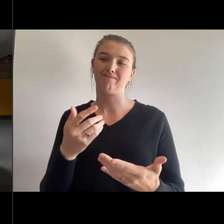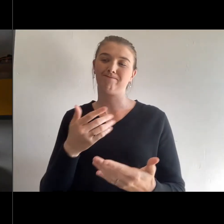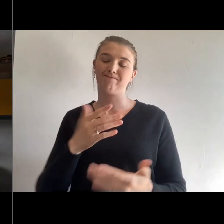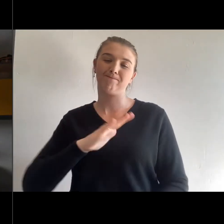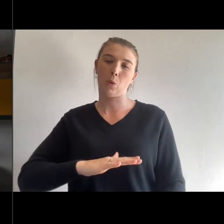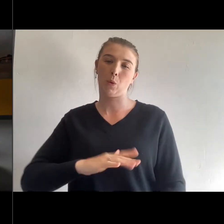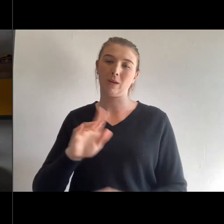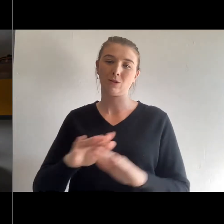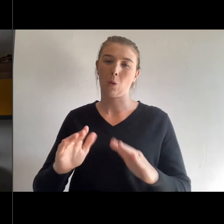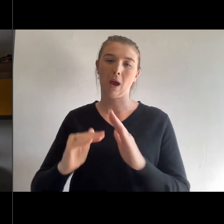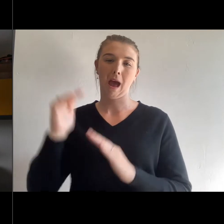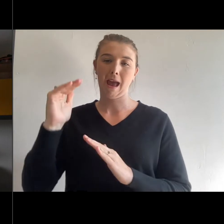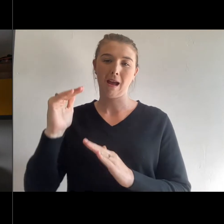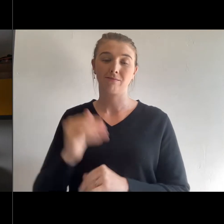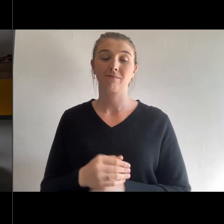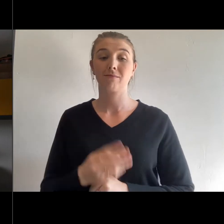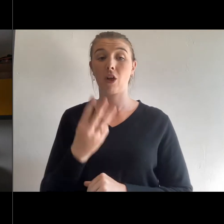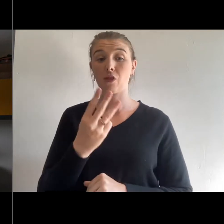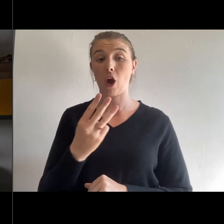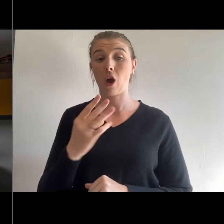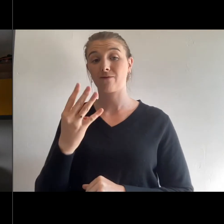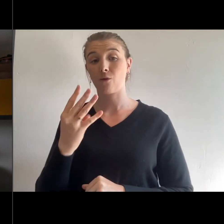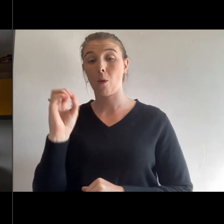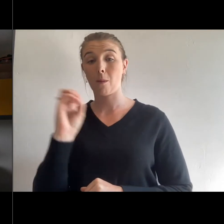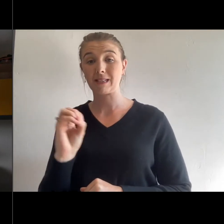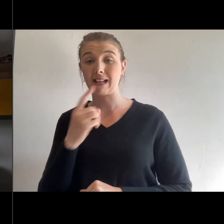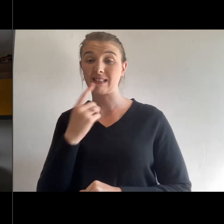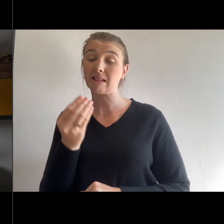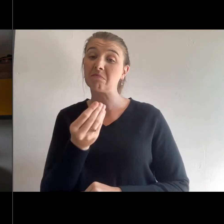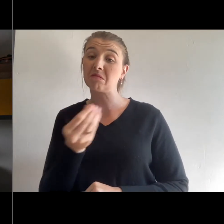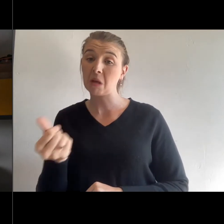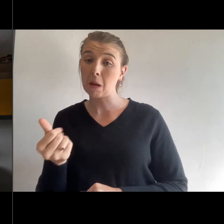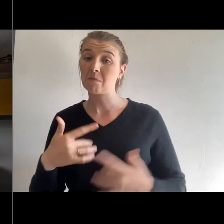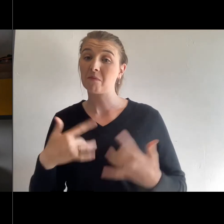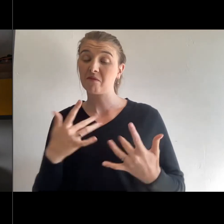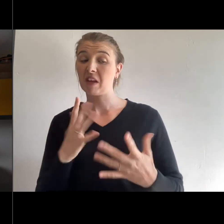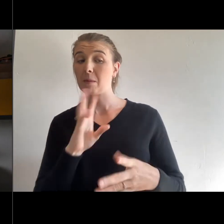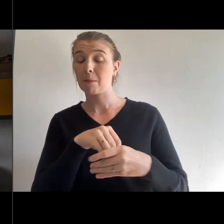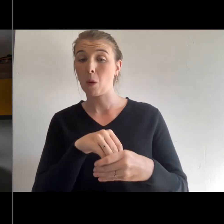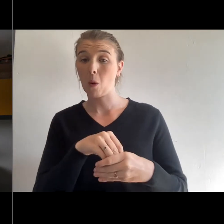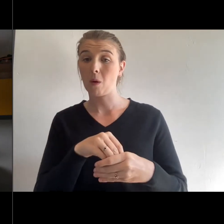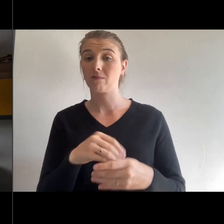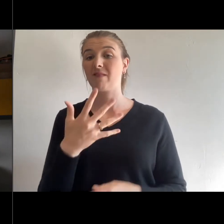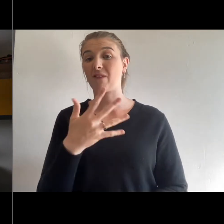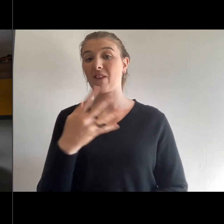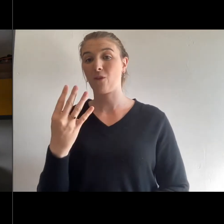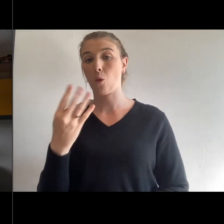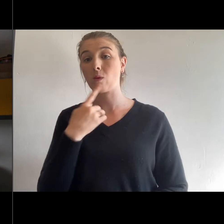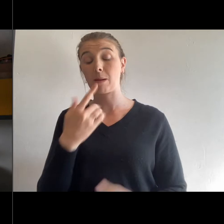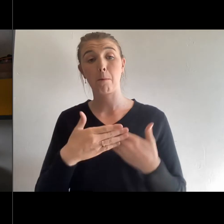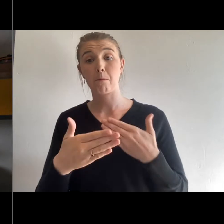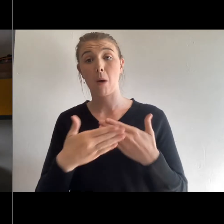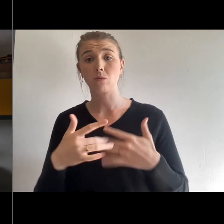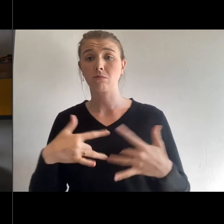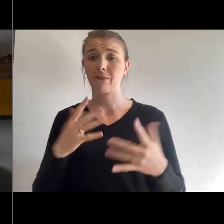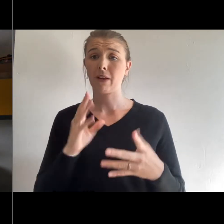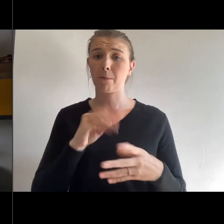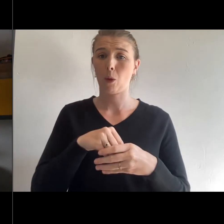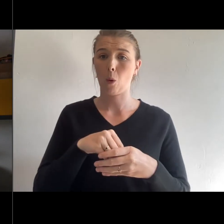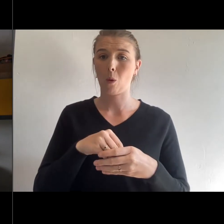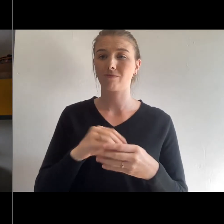time, 46% say most of the time, and just 15% of you say you always feel like you belong in the